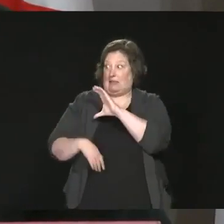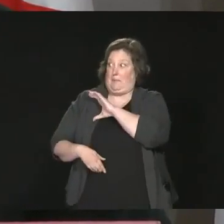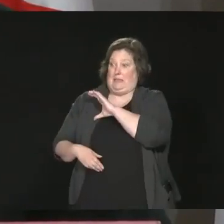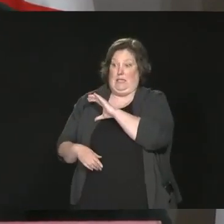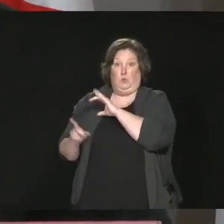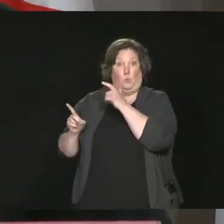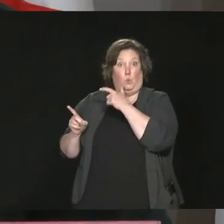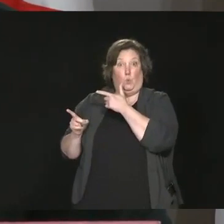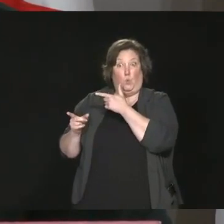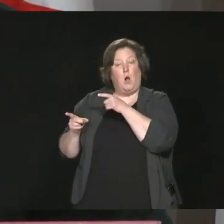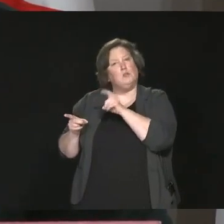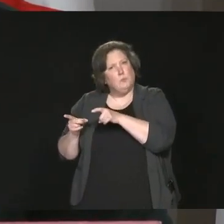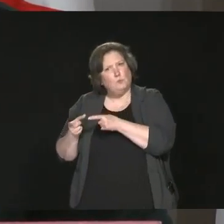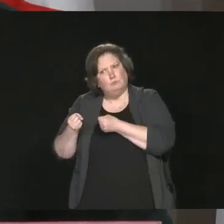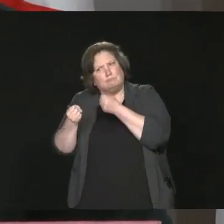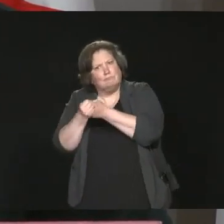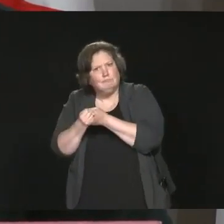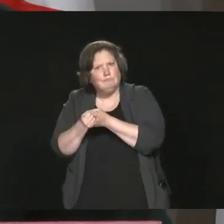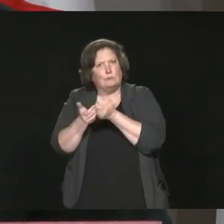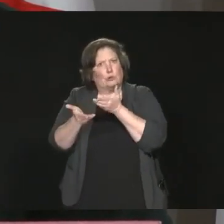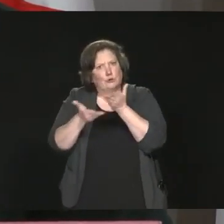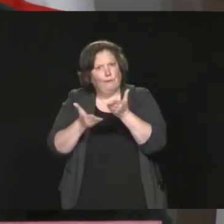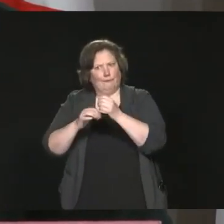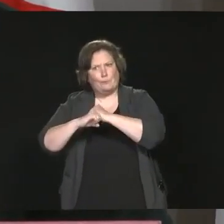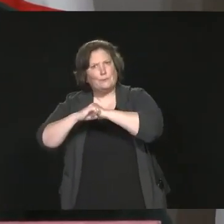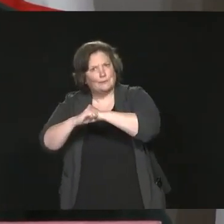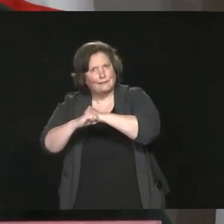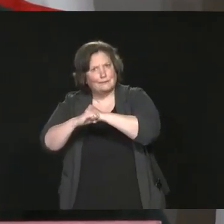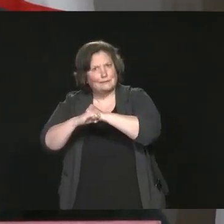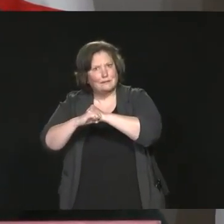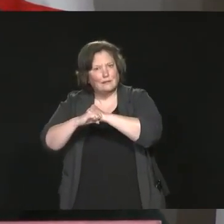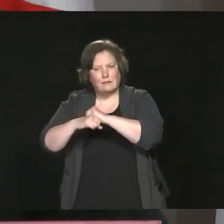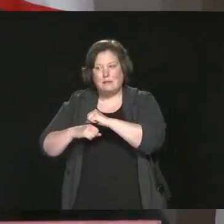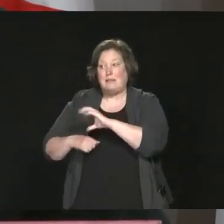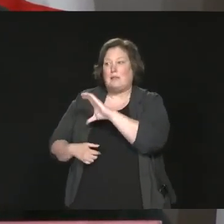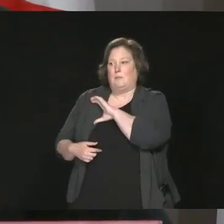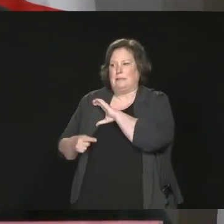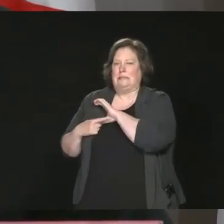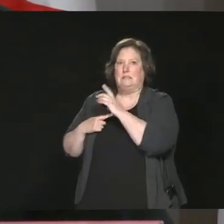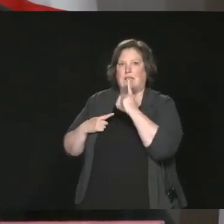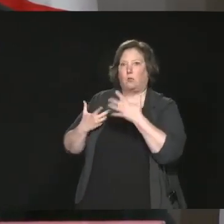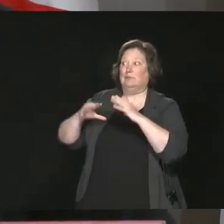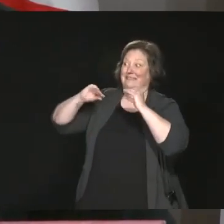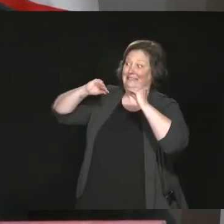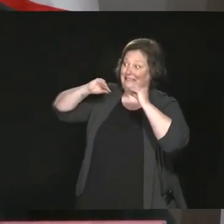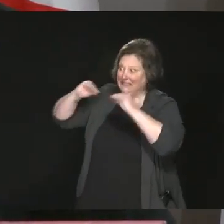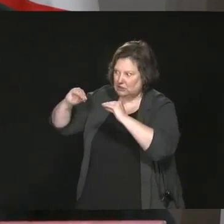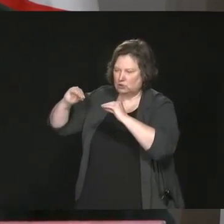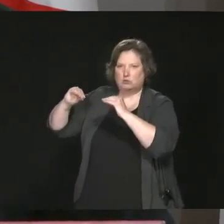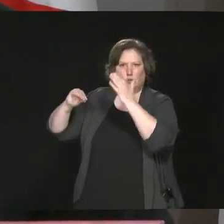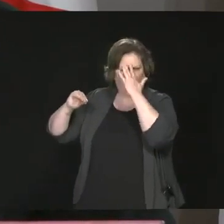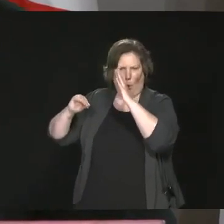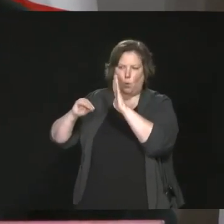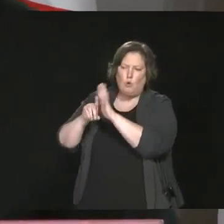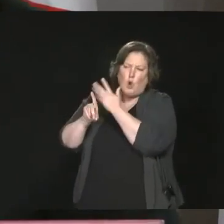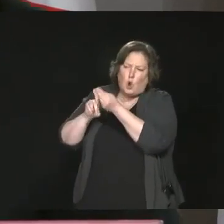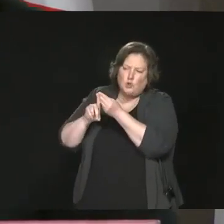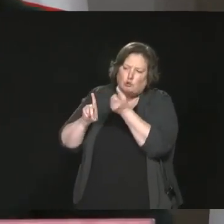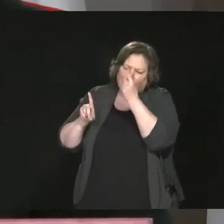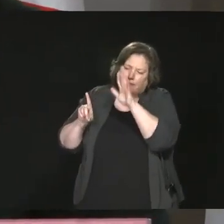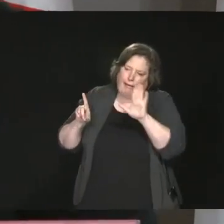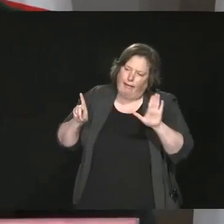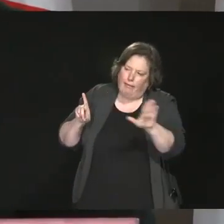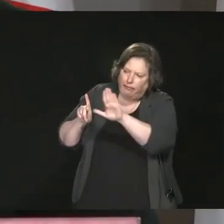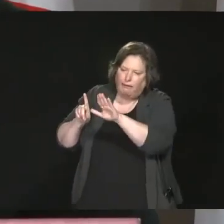them are culturally competent, capable, professional, and accountable in how they perform those duties. Thank you,